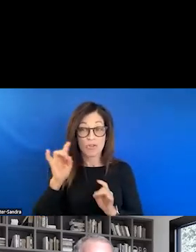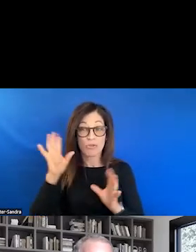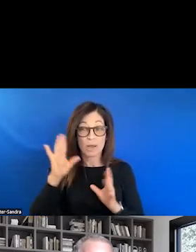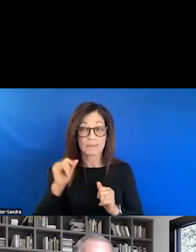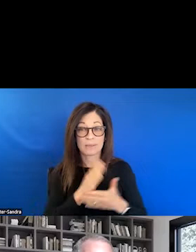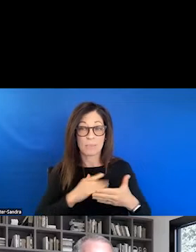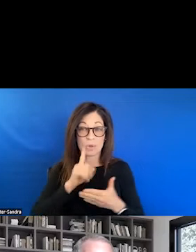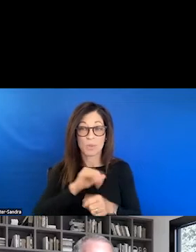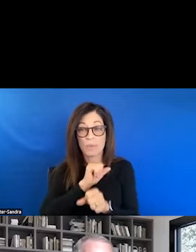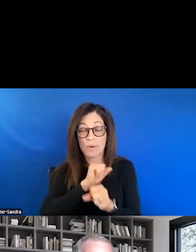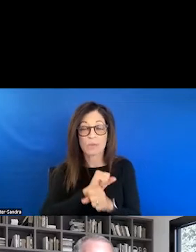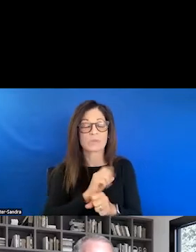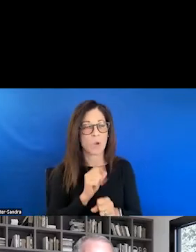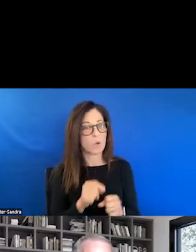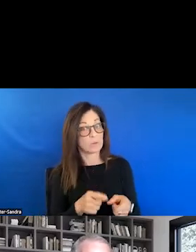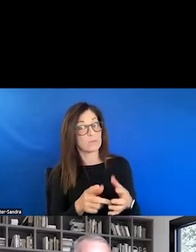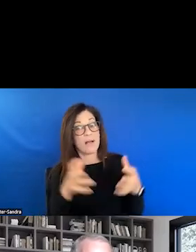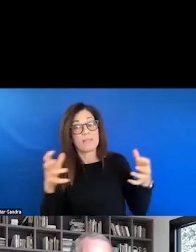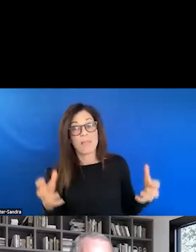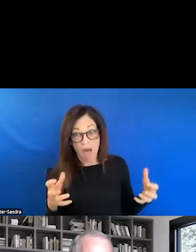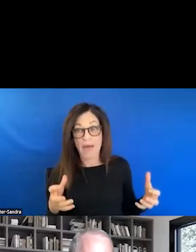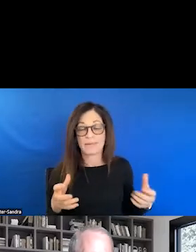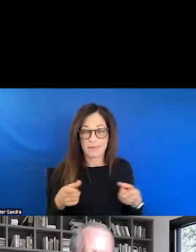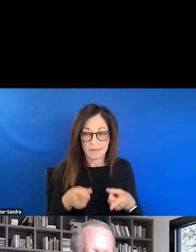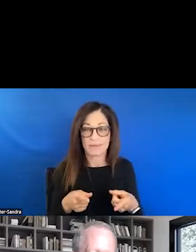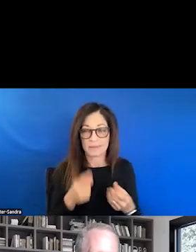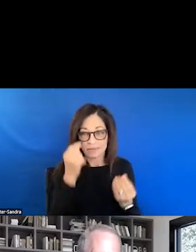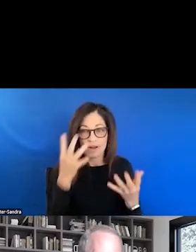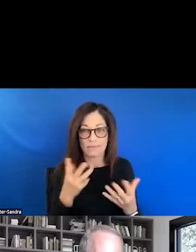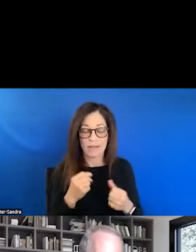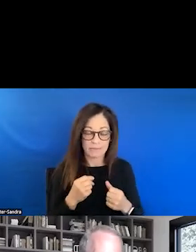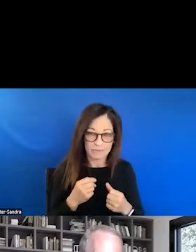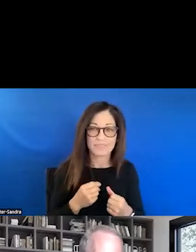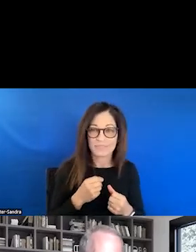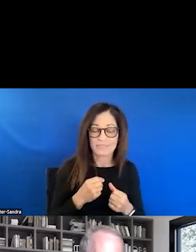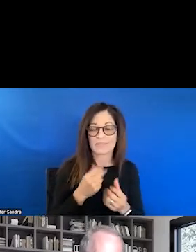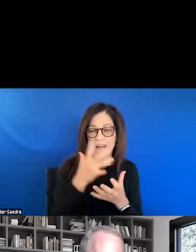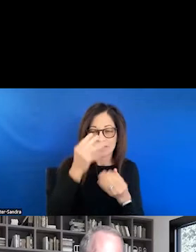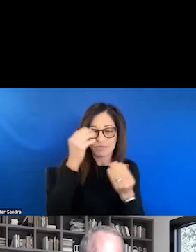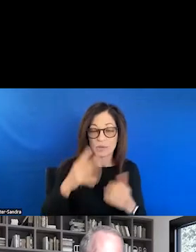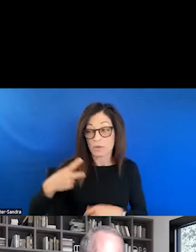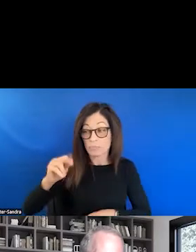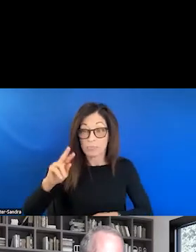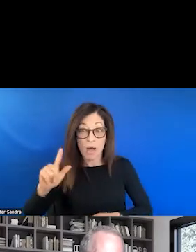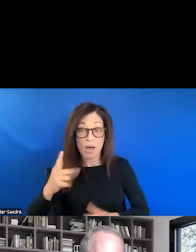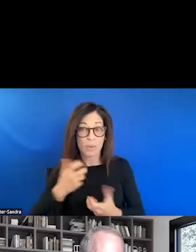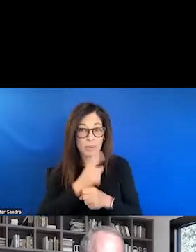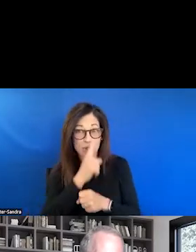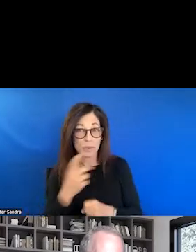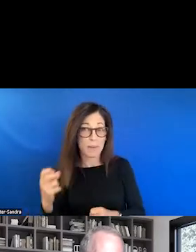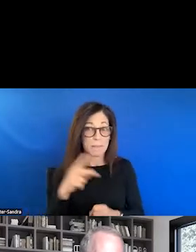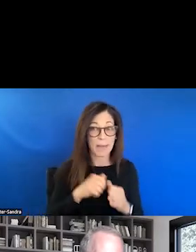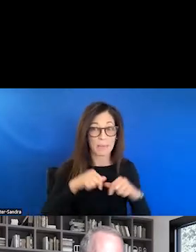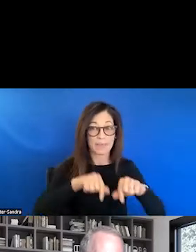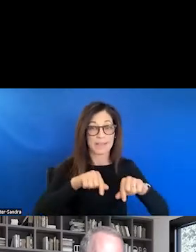work. So there's a lot to bite off here and chew on. Paul, we want to make sure that we come back to this group